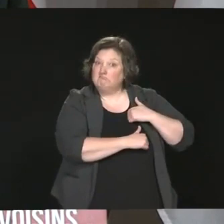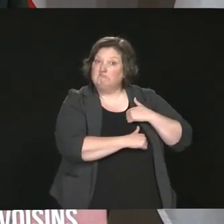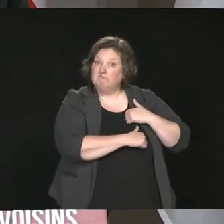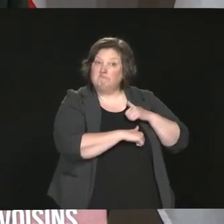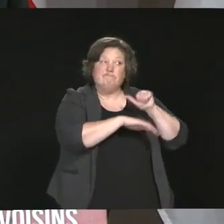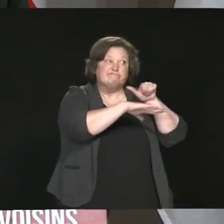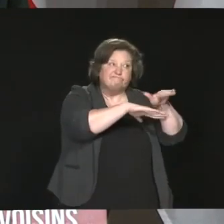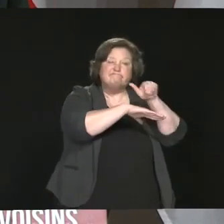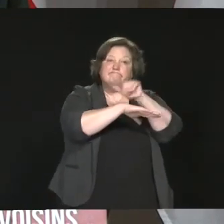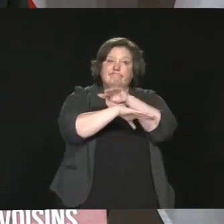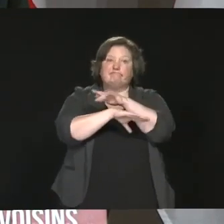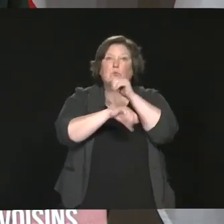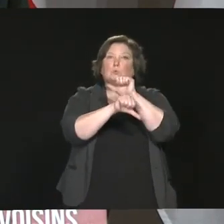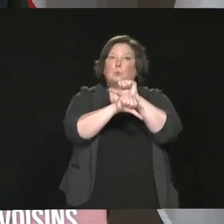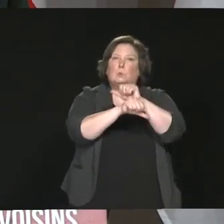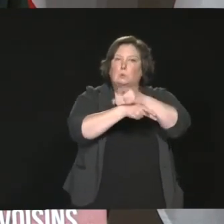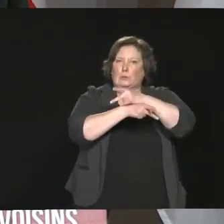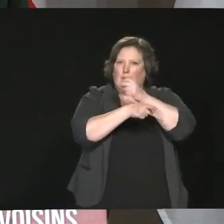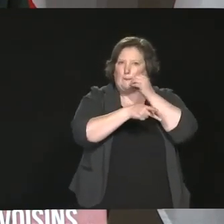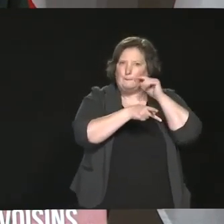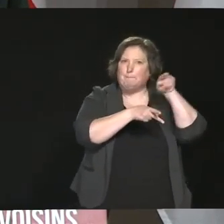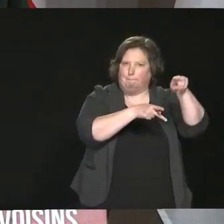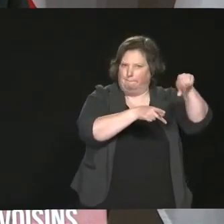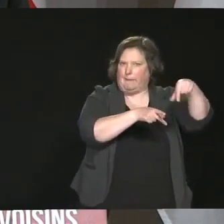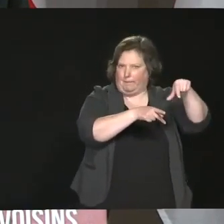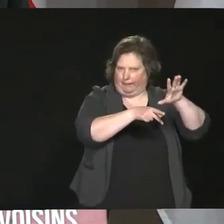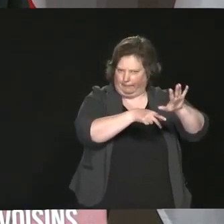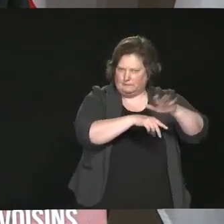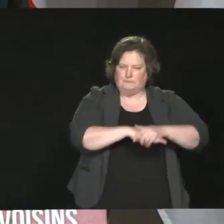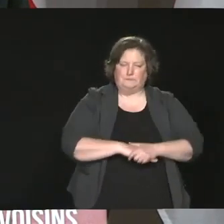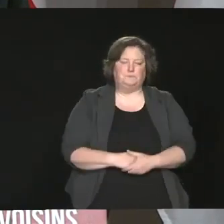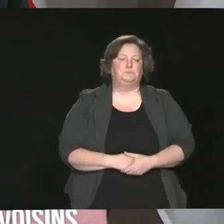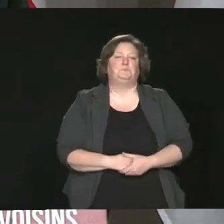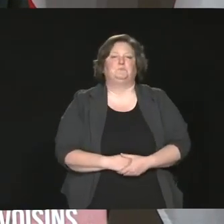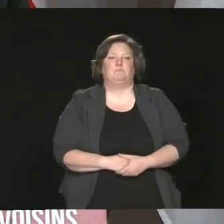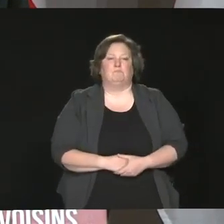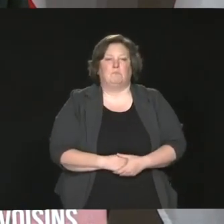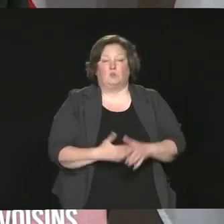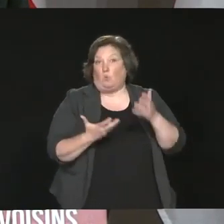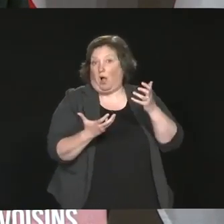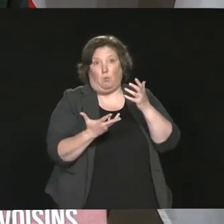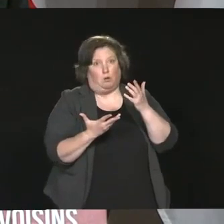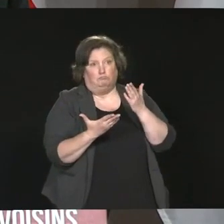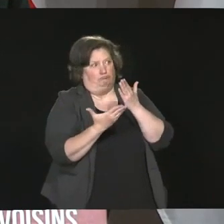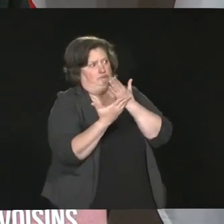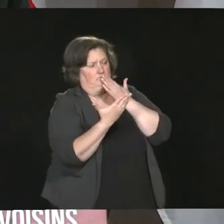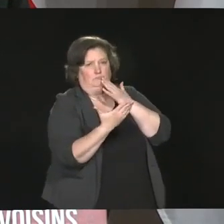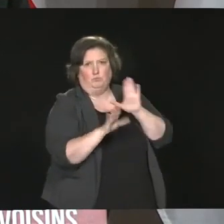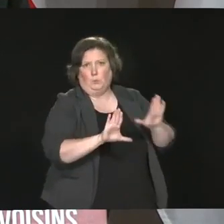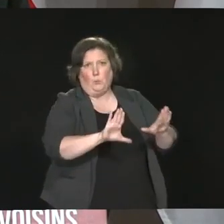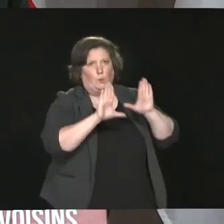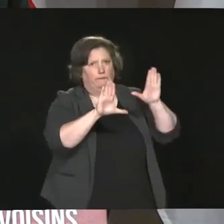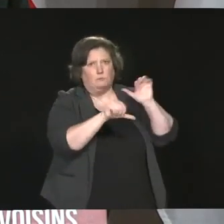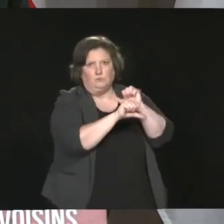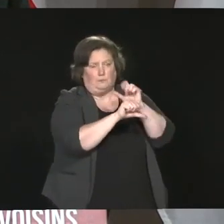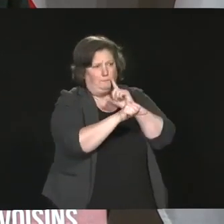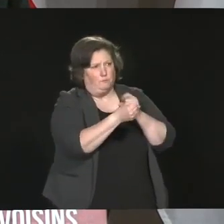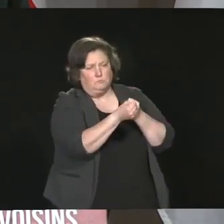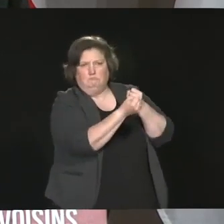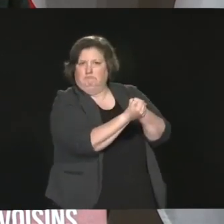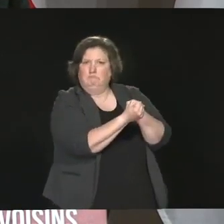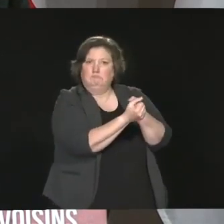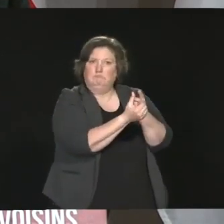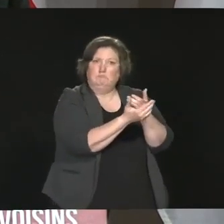in Quebec. And I take the opportunity to acknowledge, I think they've done an extraordinary job in creating a safer environment and helping